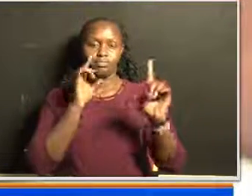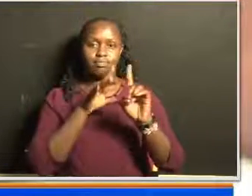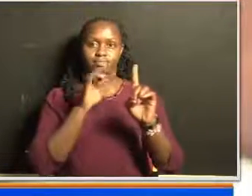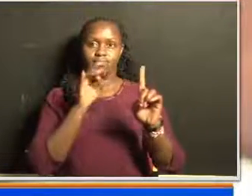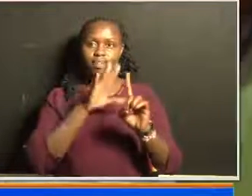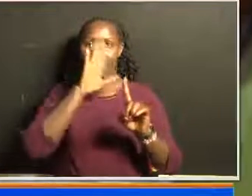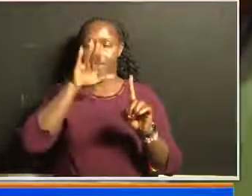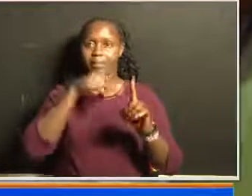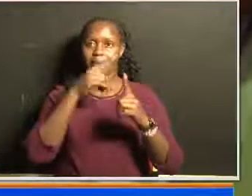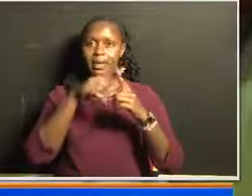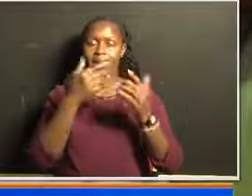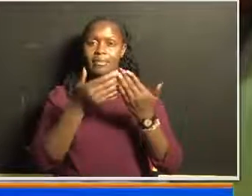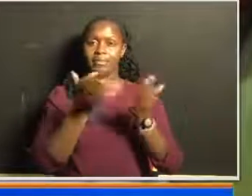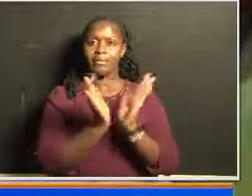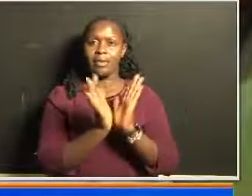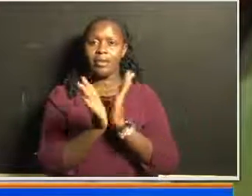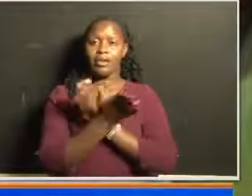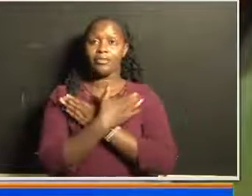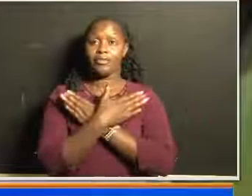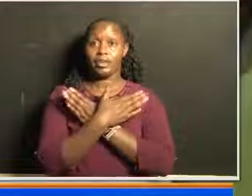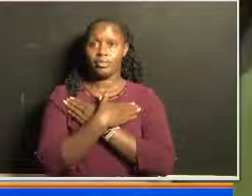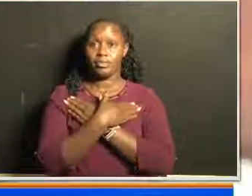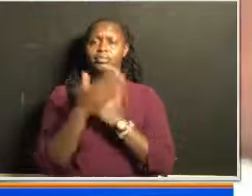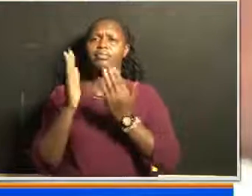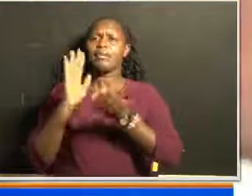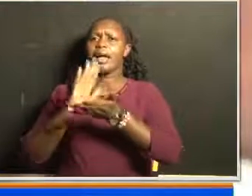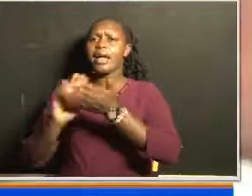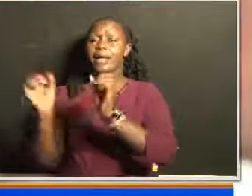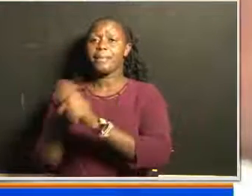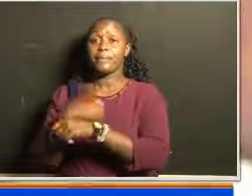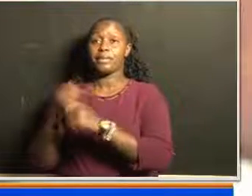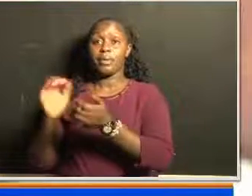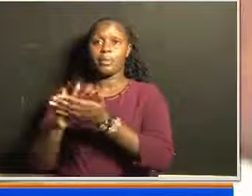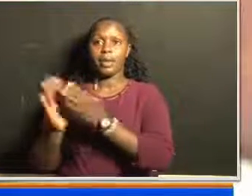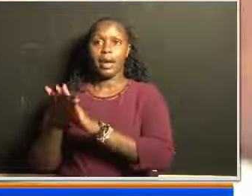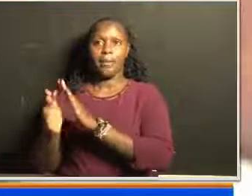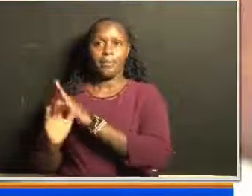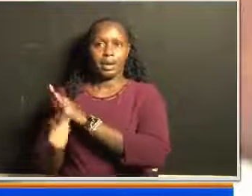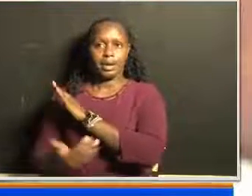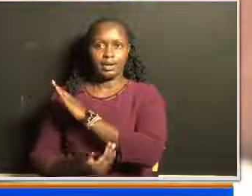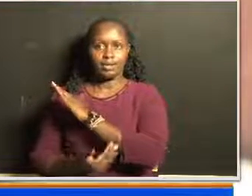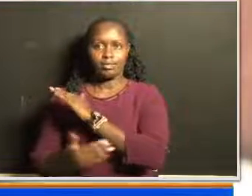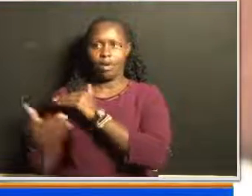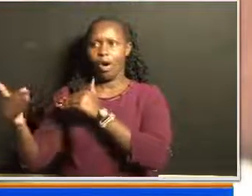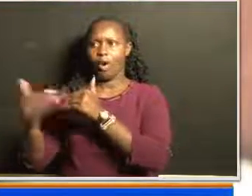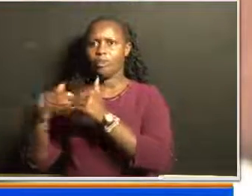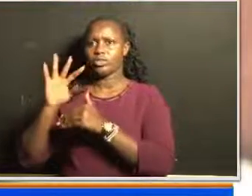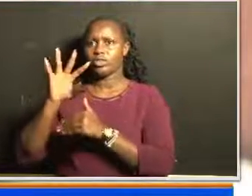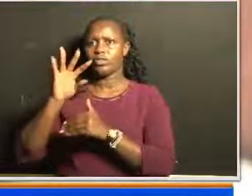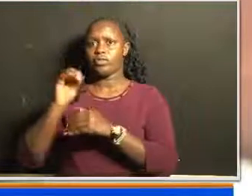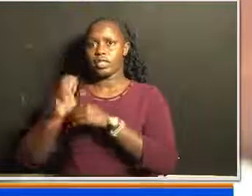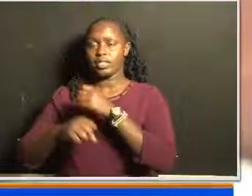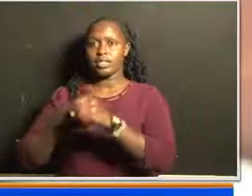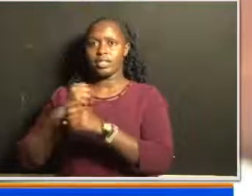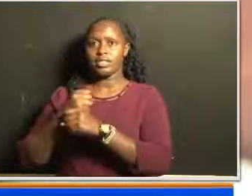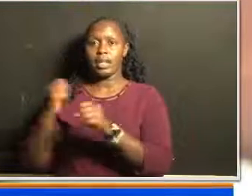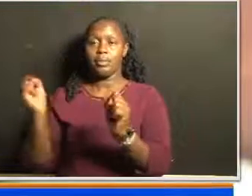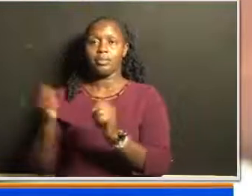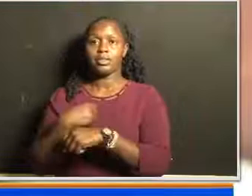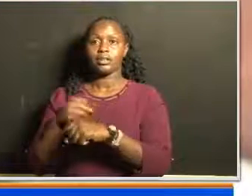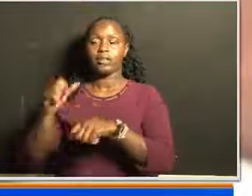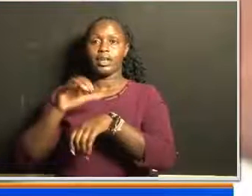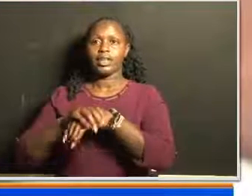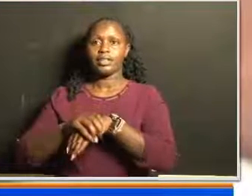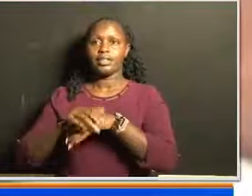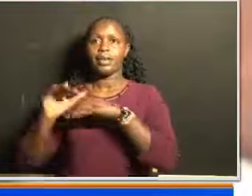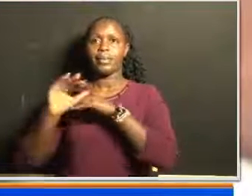didn't get a kid, and she was very desperate. She's getting to almost 40 years old and above, and she didn't get her kid. So she